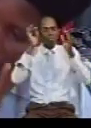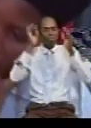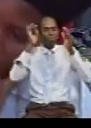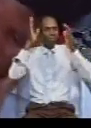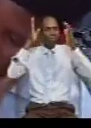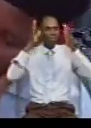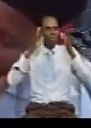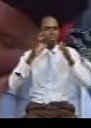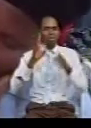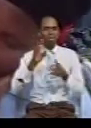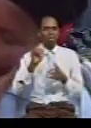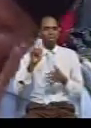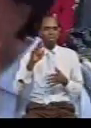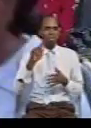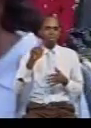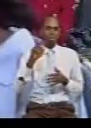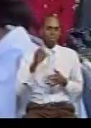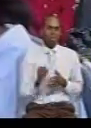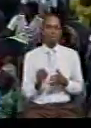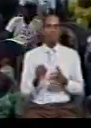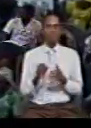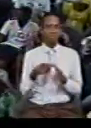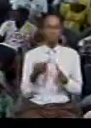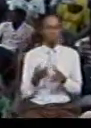darts. Victory has come.